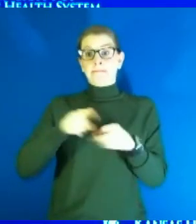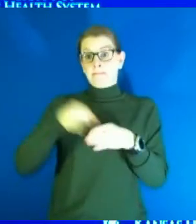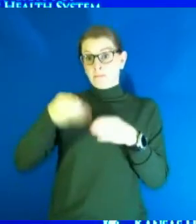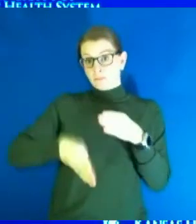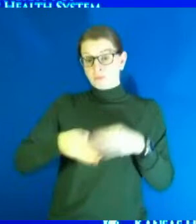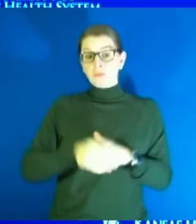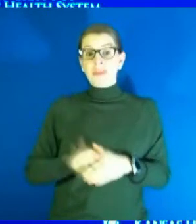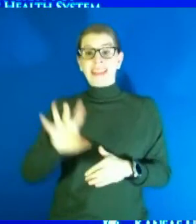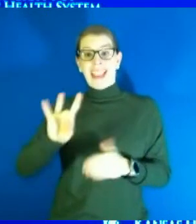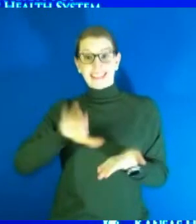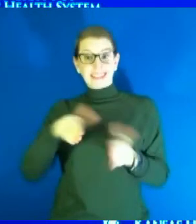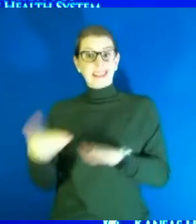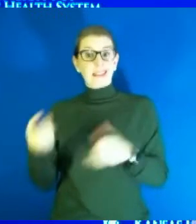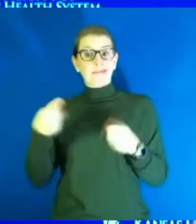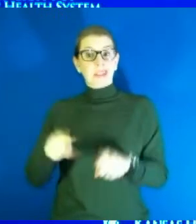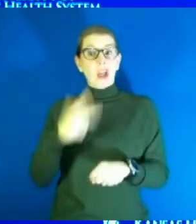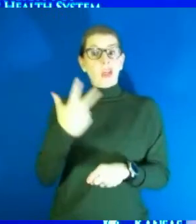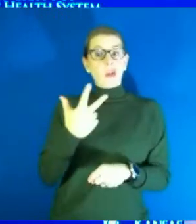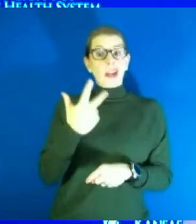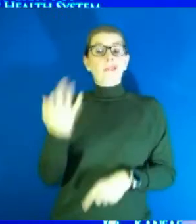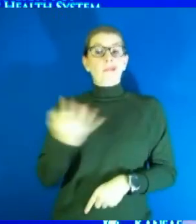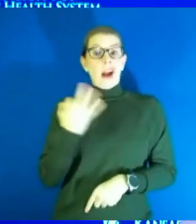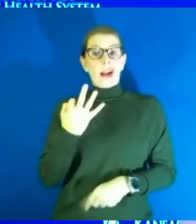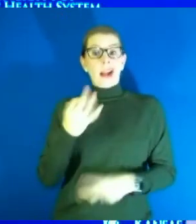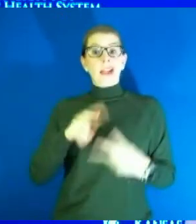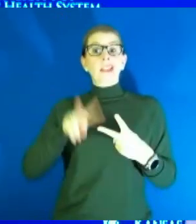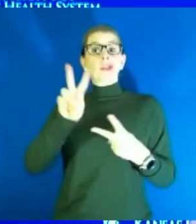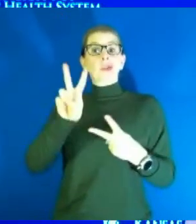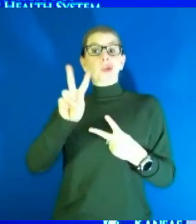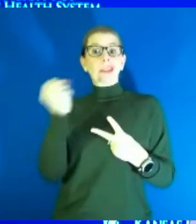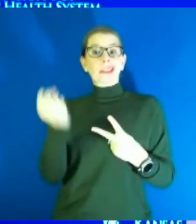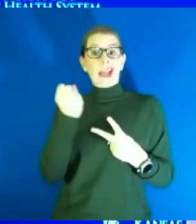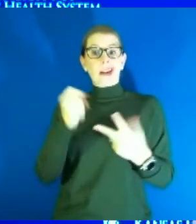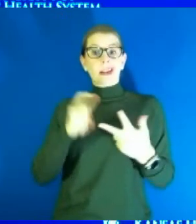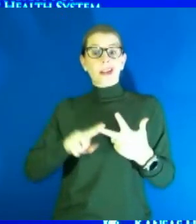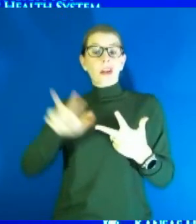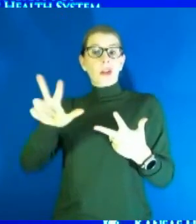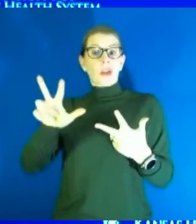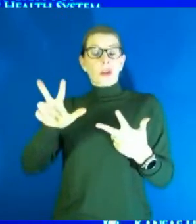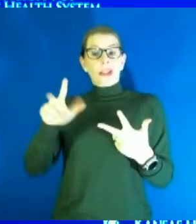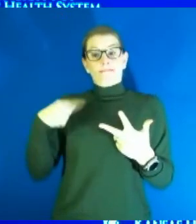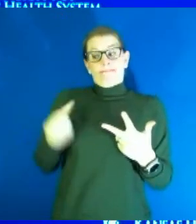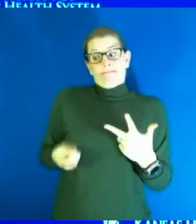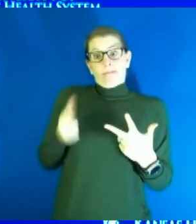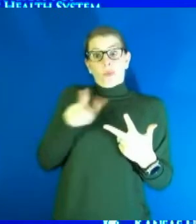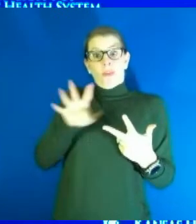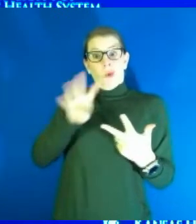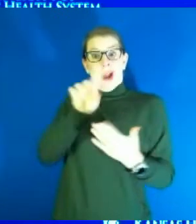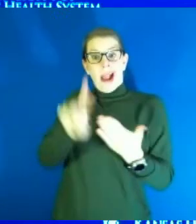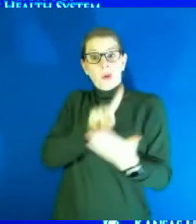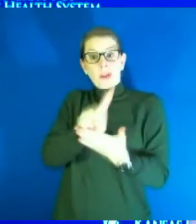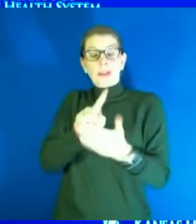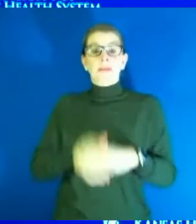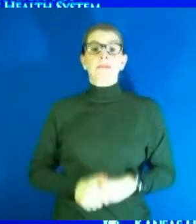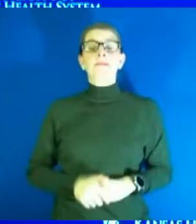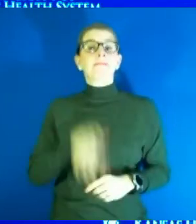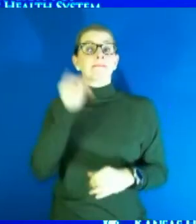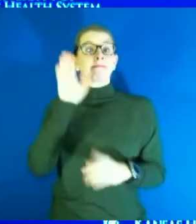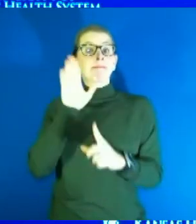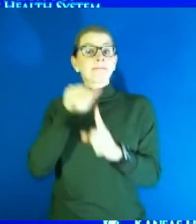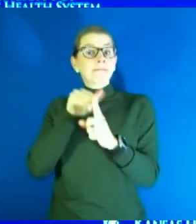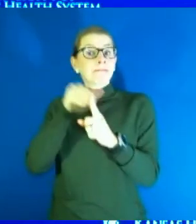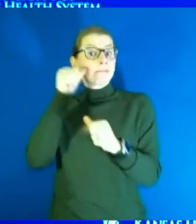8 deaths, 3 on Friday, 2 on Saturday, and then 3 in the last 24 hours. And if you remember,